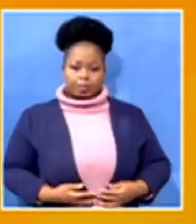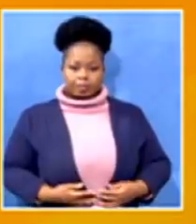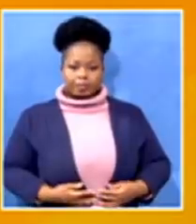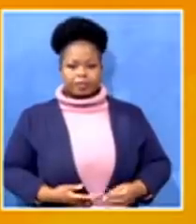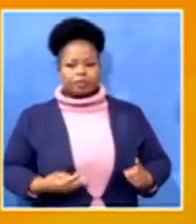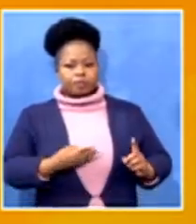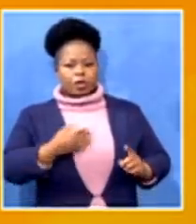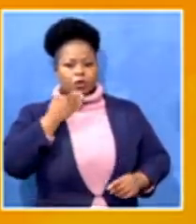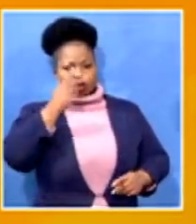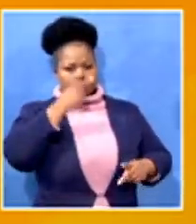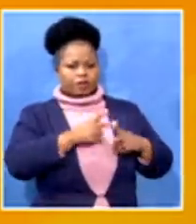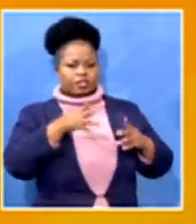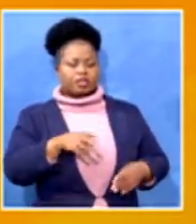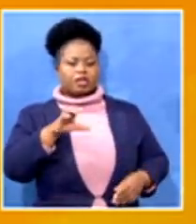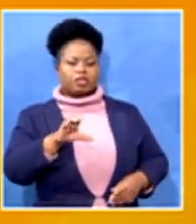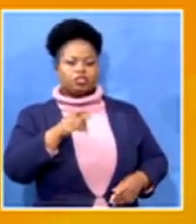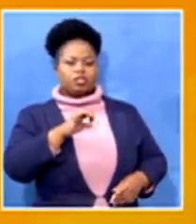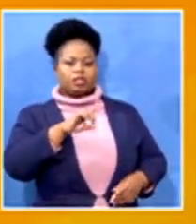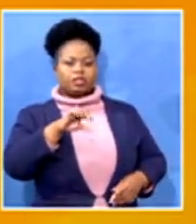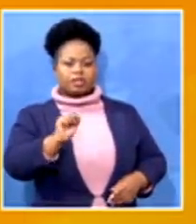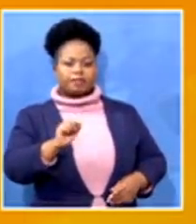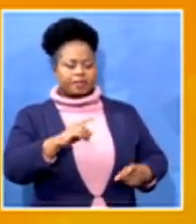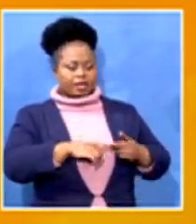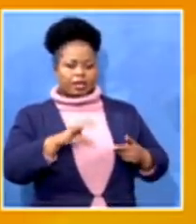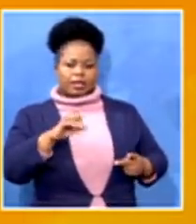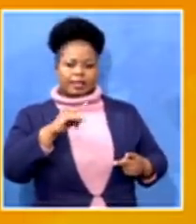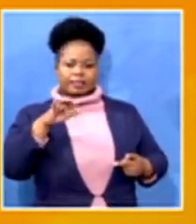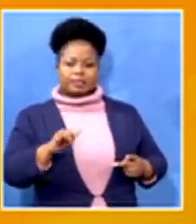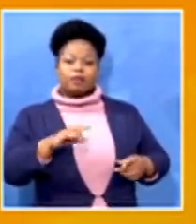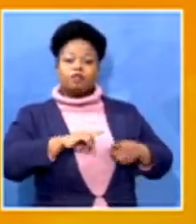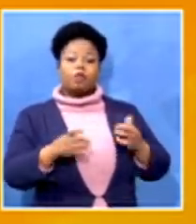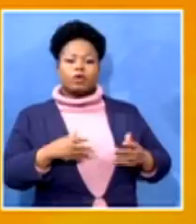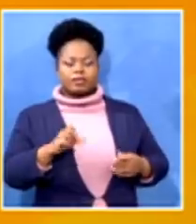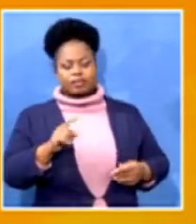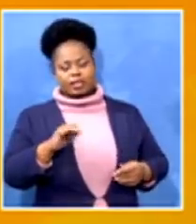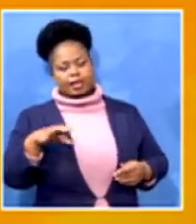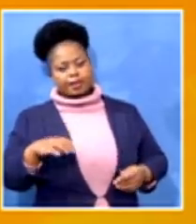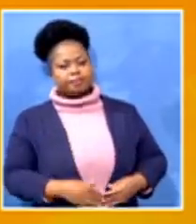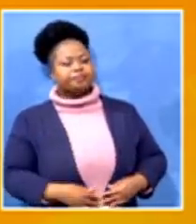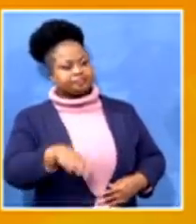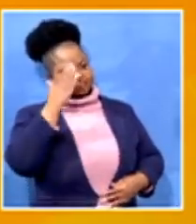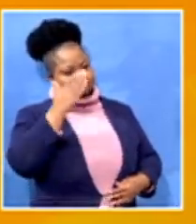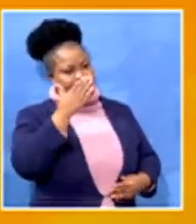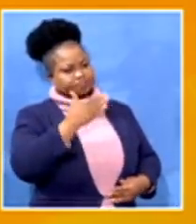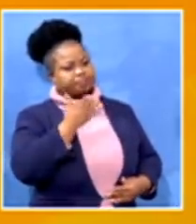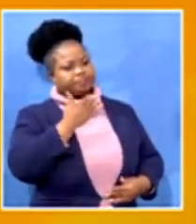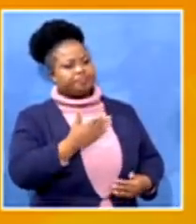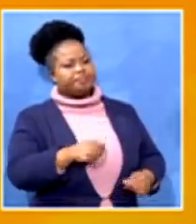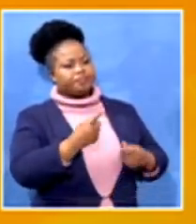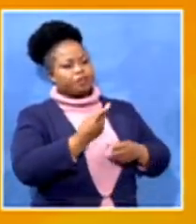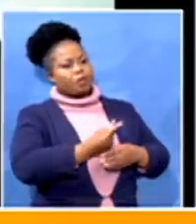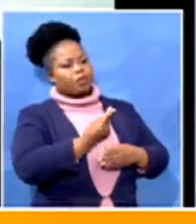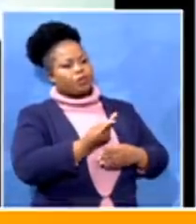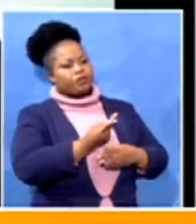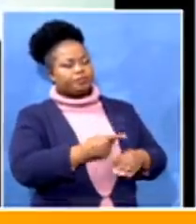got Professor Chiliza with us this morning, as well as Cassey, who is from SADAG. Good to have both of you. Thanks so much for